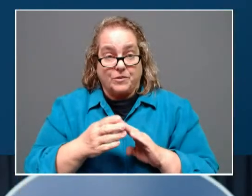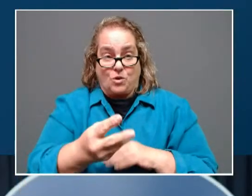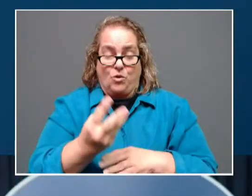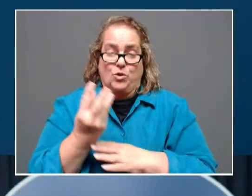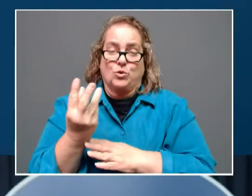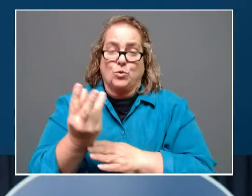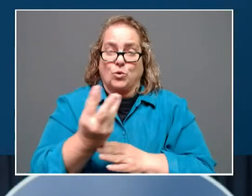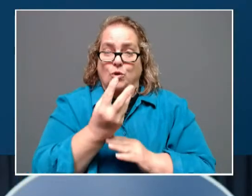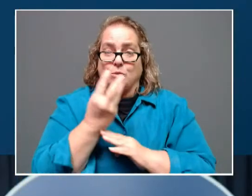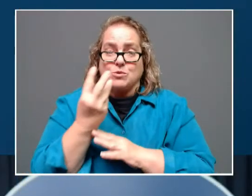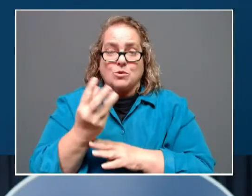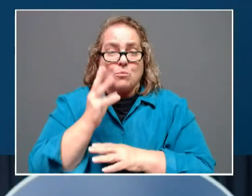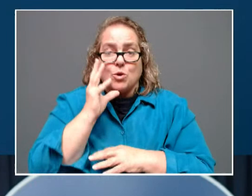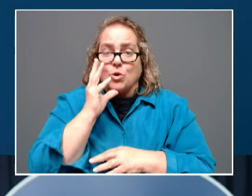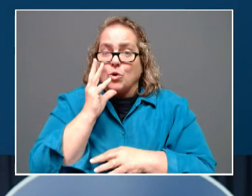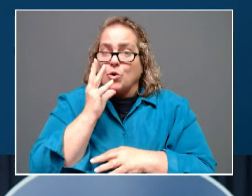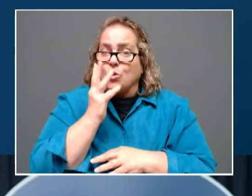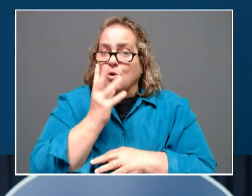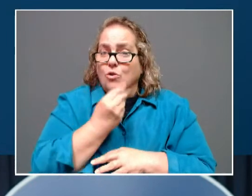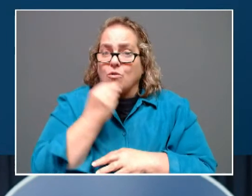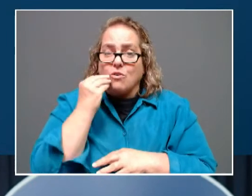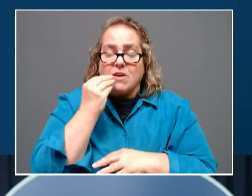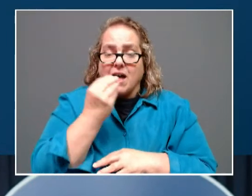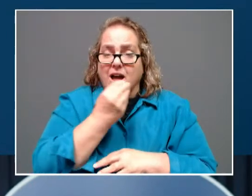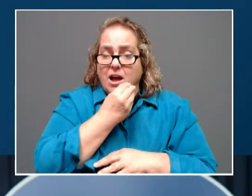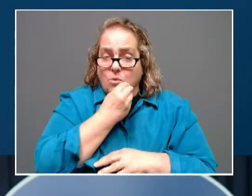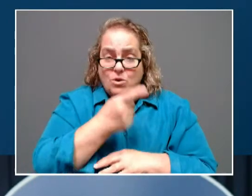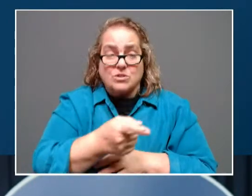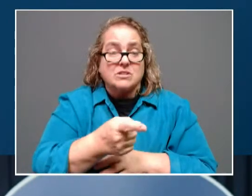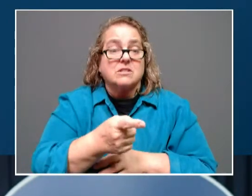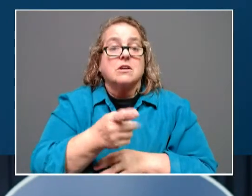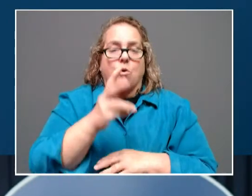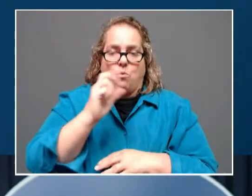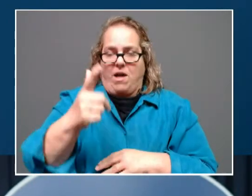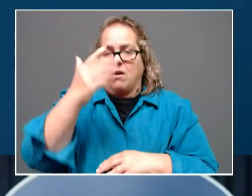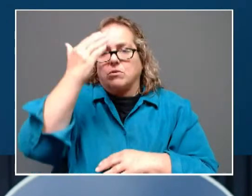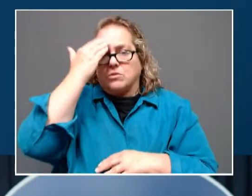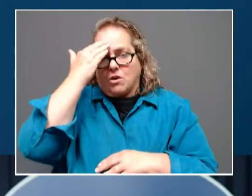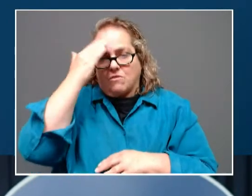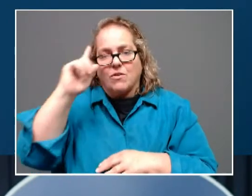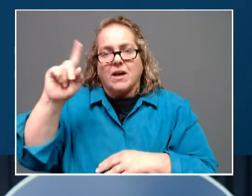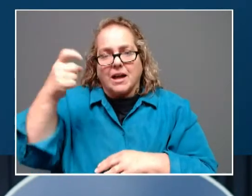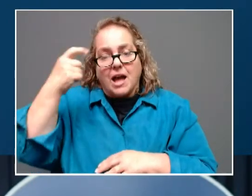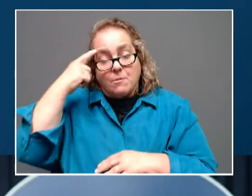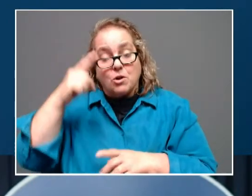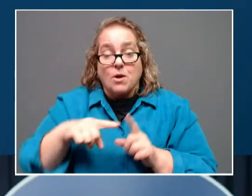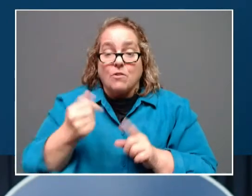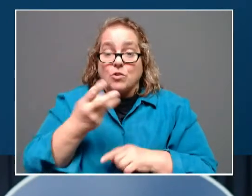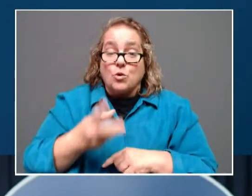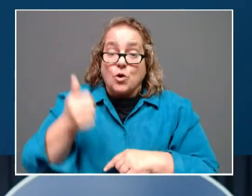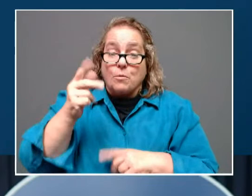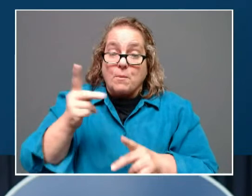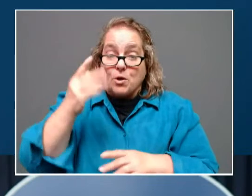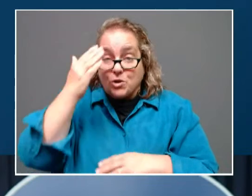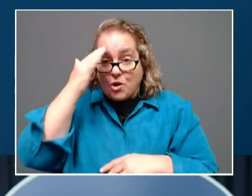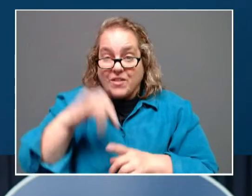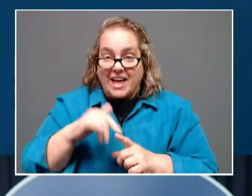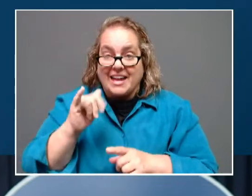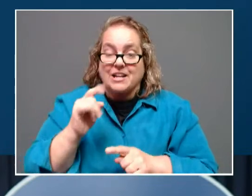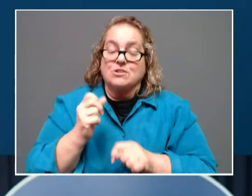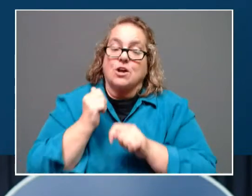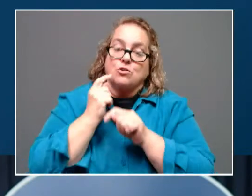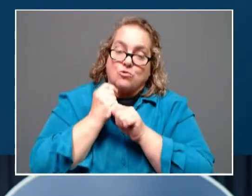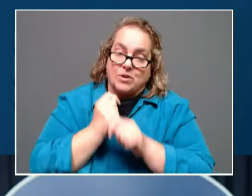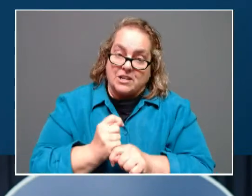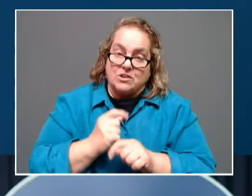While the beauty of the Capitol tulips is well known, fewer people know that it is a tradition for the First Lady to pick an organization to receive